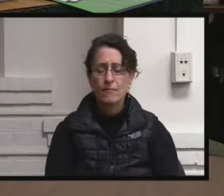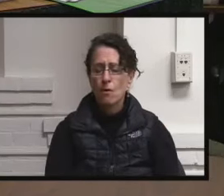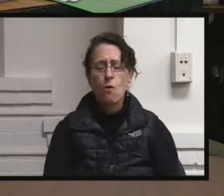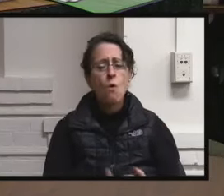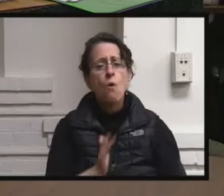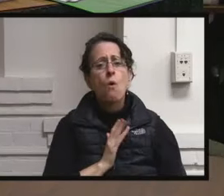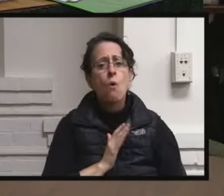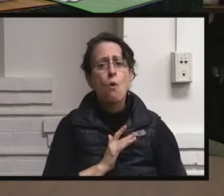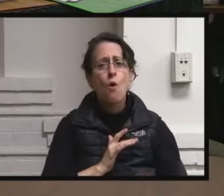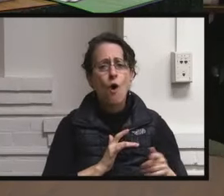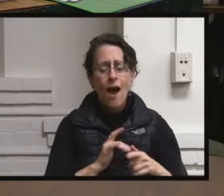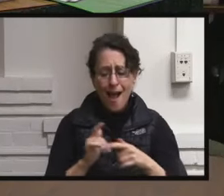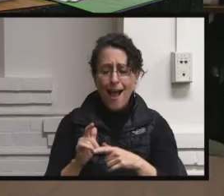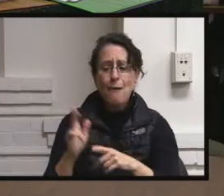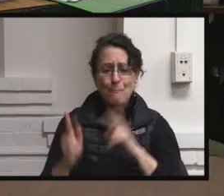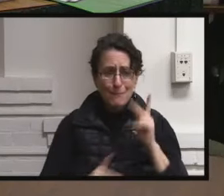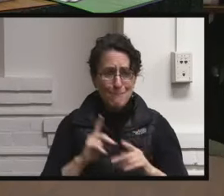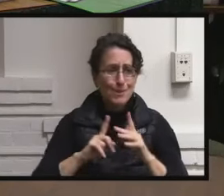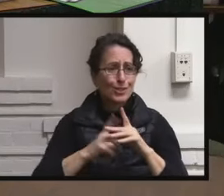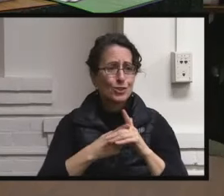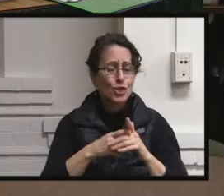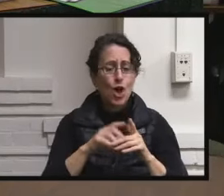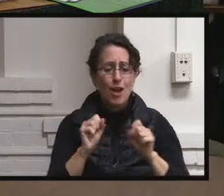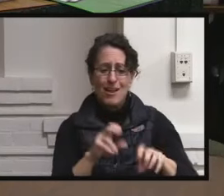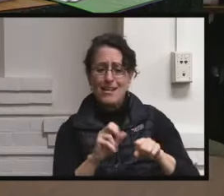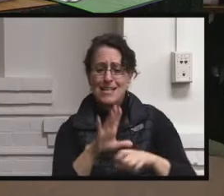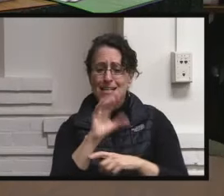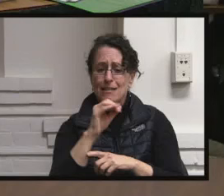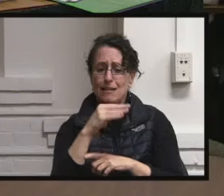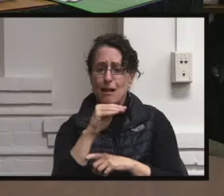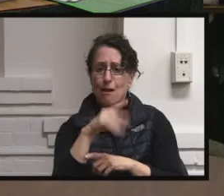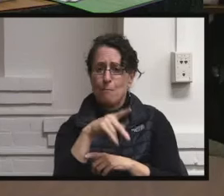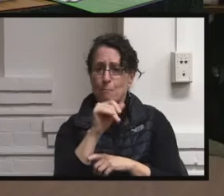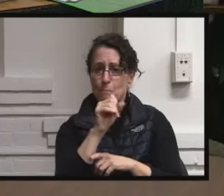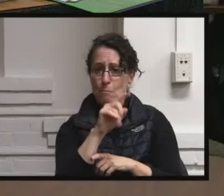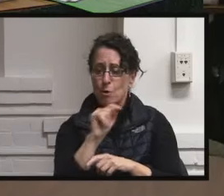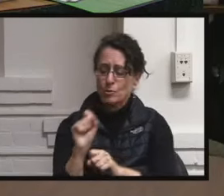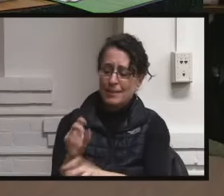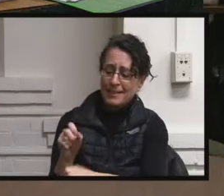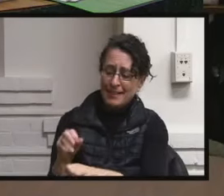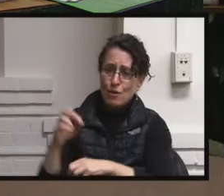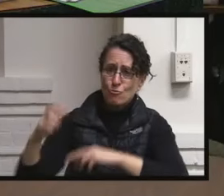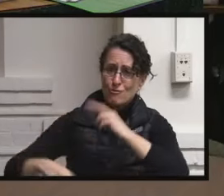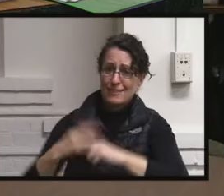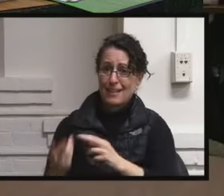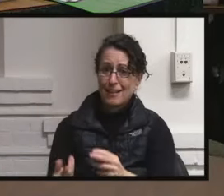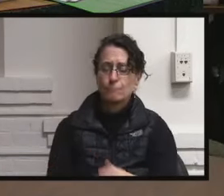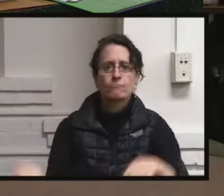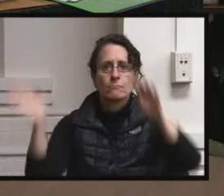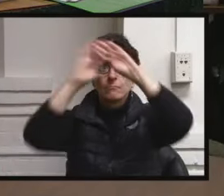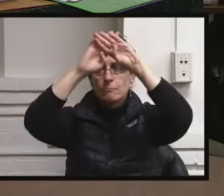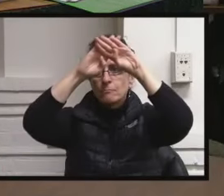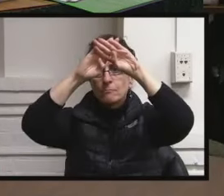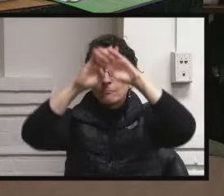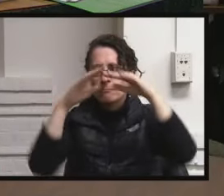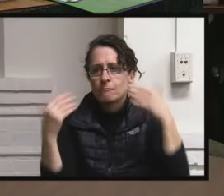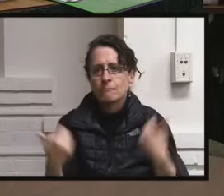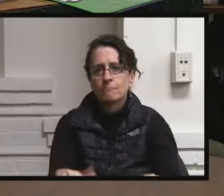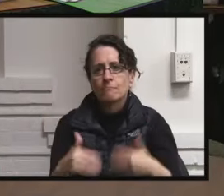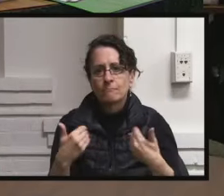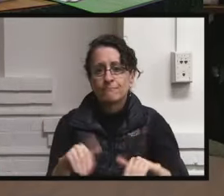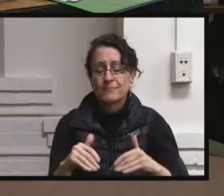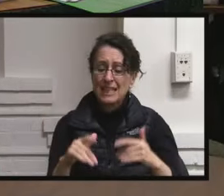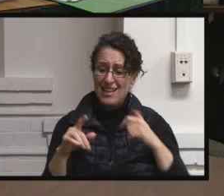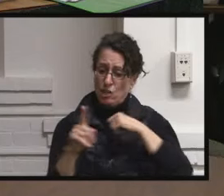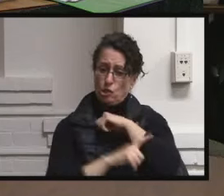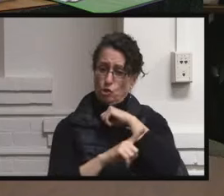stream into composting and recycling, the what's in the garbage